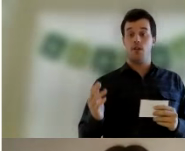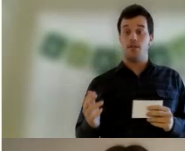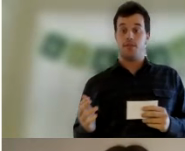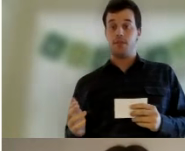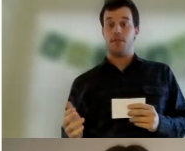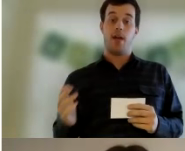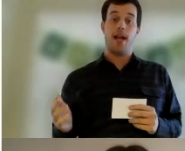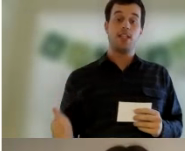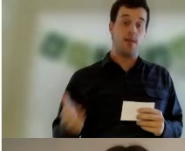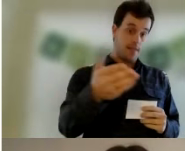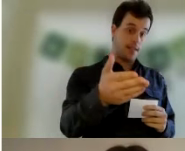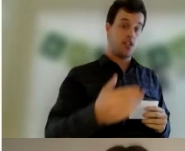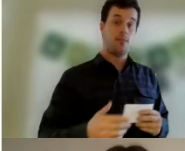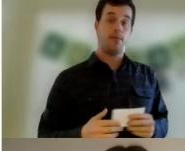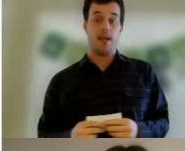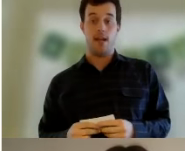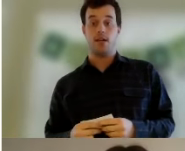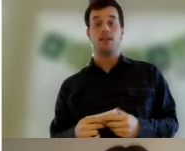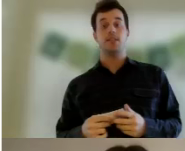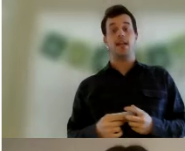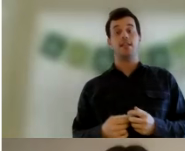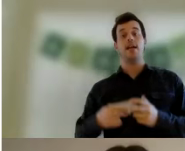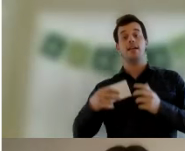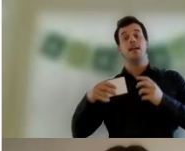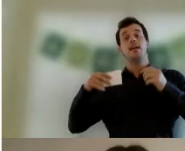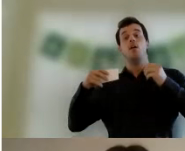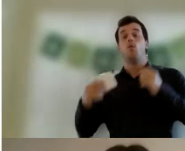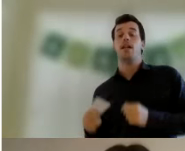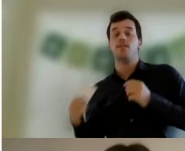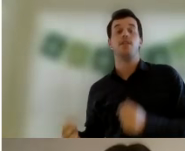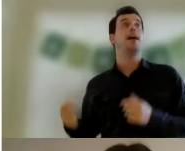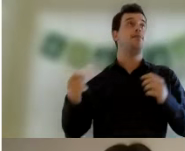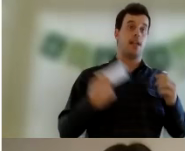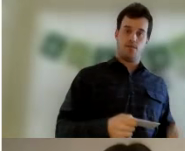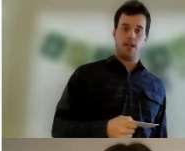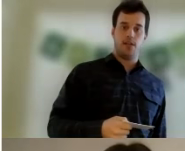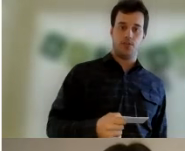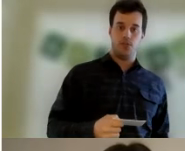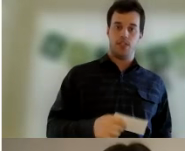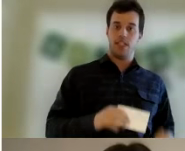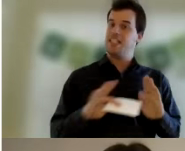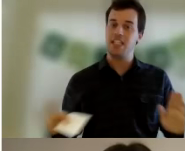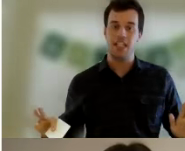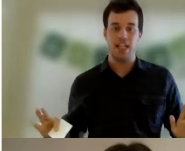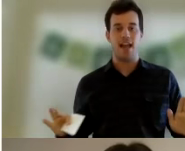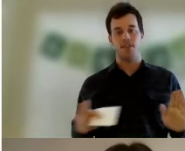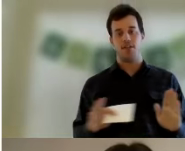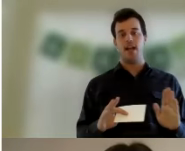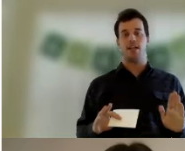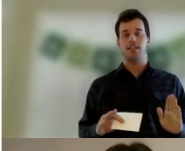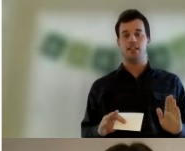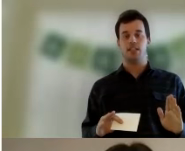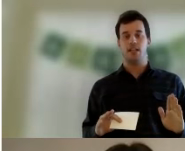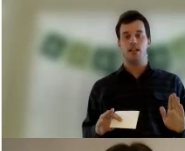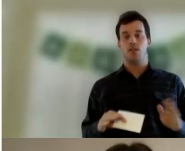Chief External Officer Ryan Smith, this gentleman right here, states that 1 in 5 California households consistently have